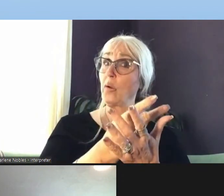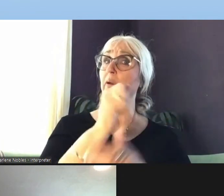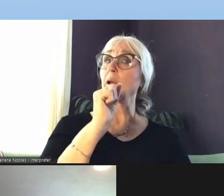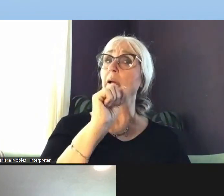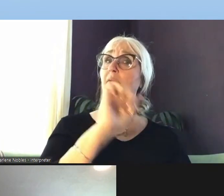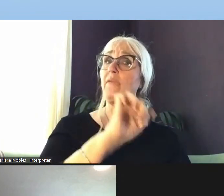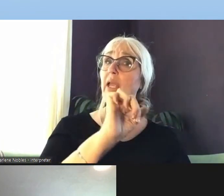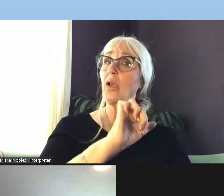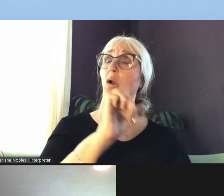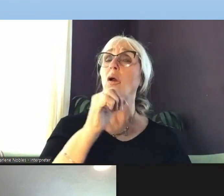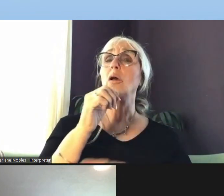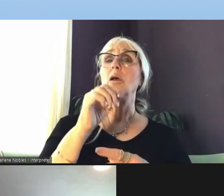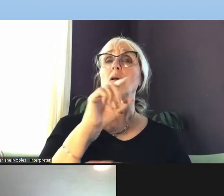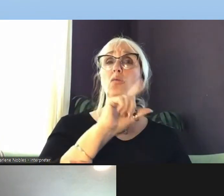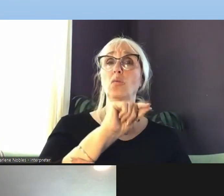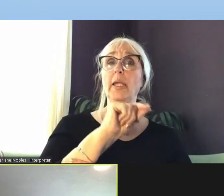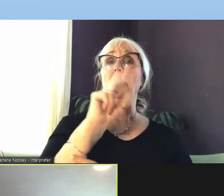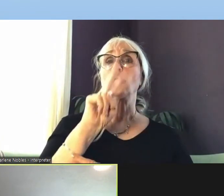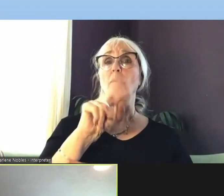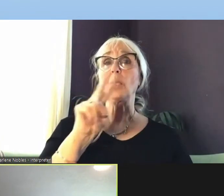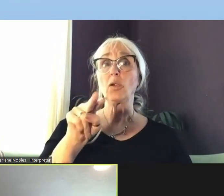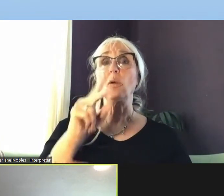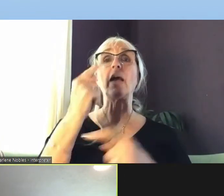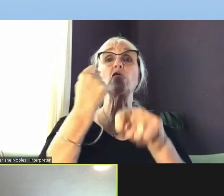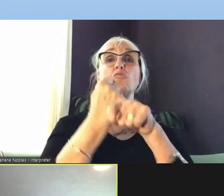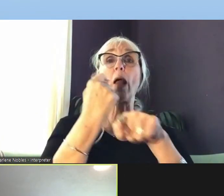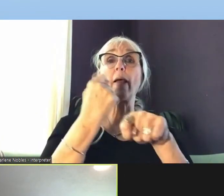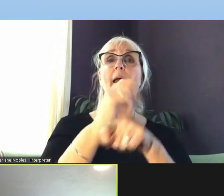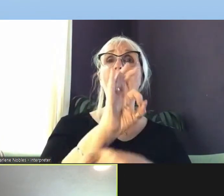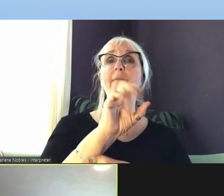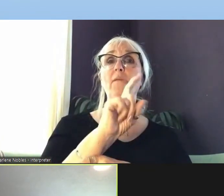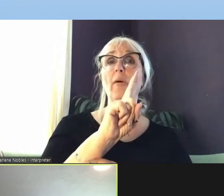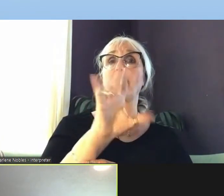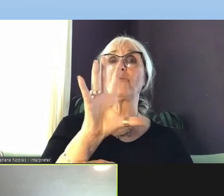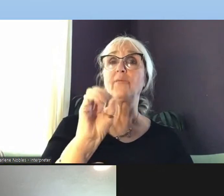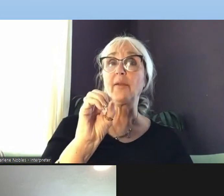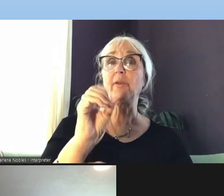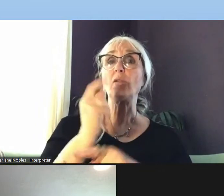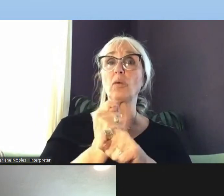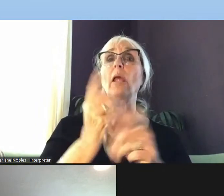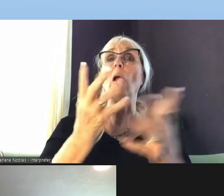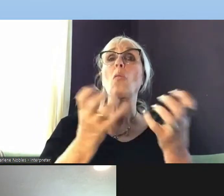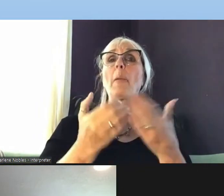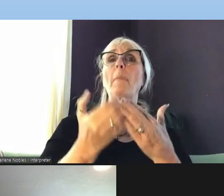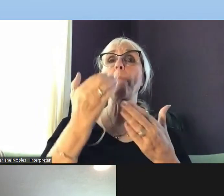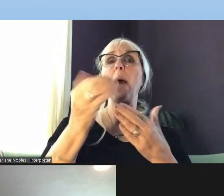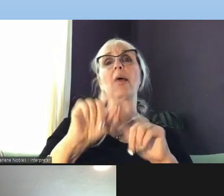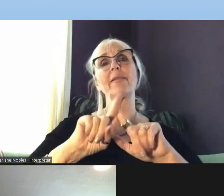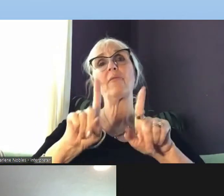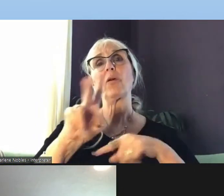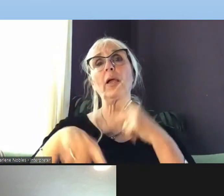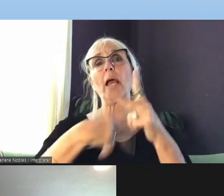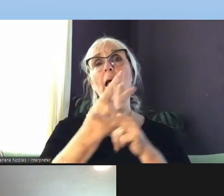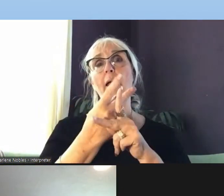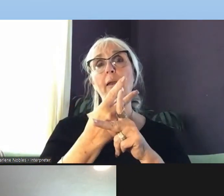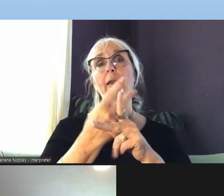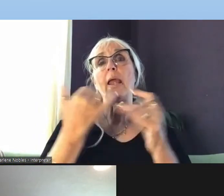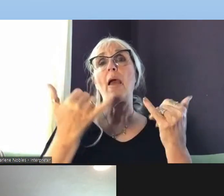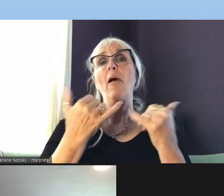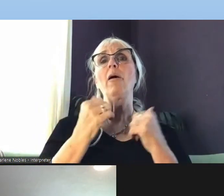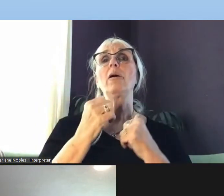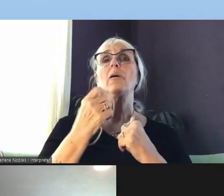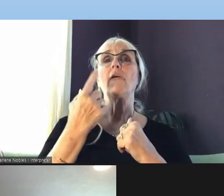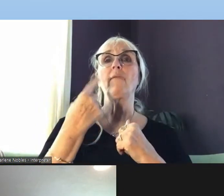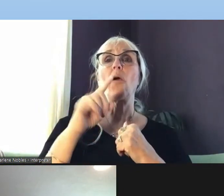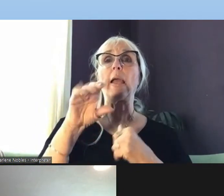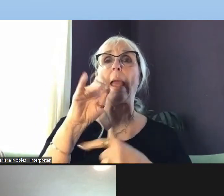2022 budget, a truck, a F-150 truck, and they're wanting to purchase a different type of vehicle. So just per the capital